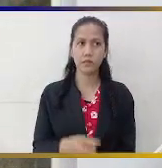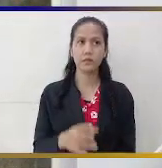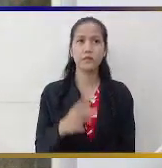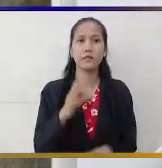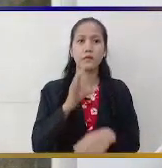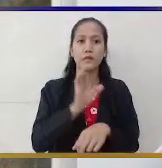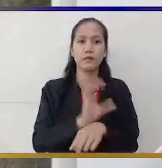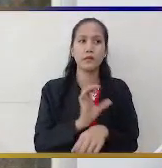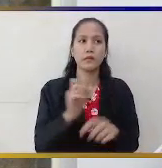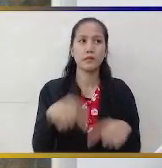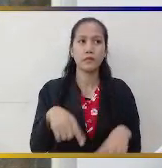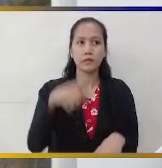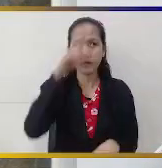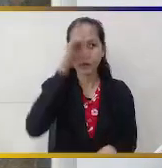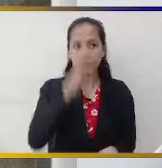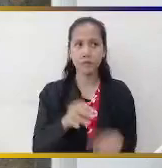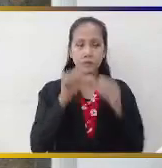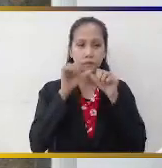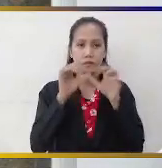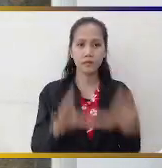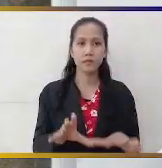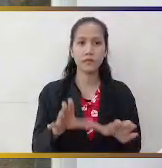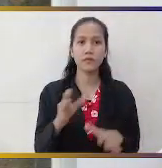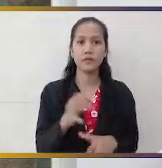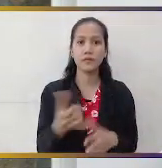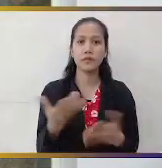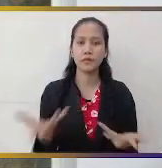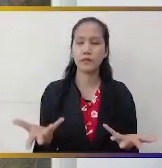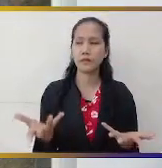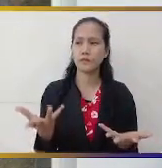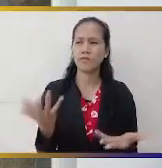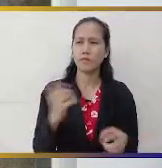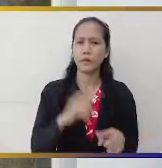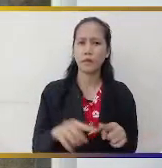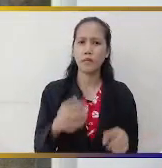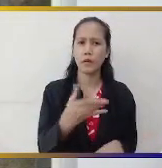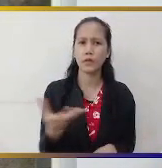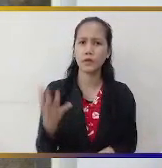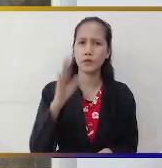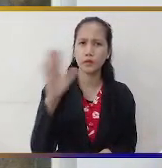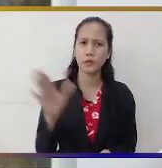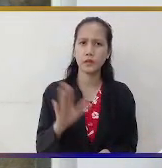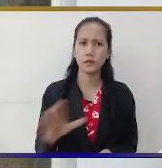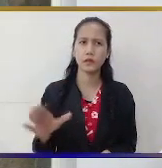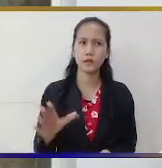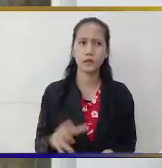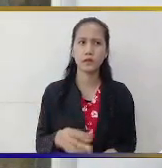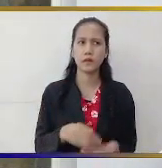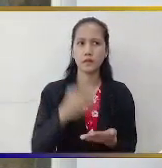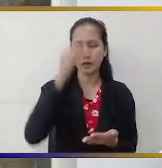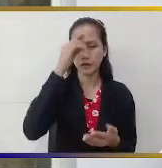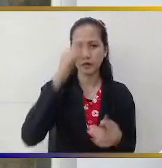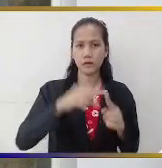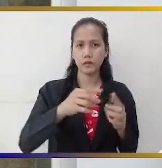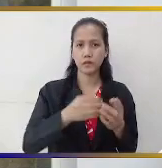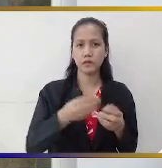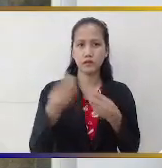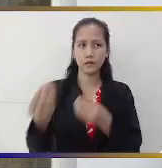seen God bless, they want that for your life, but you'll never have it till you learn to give. Amen.